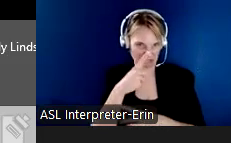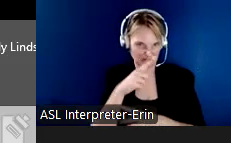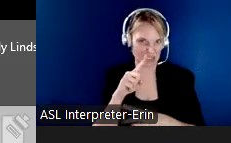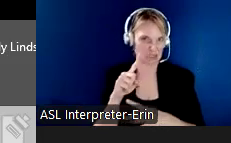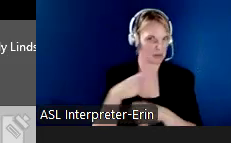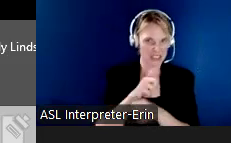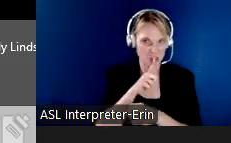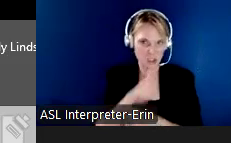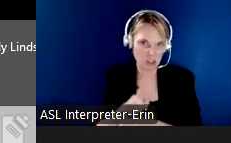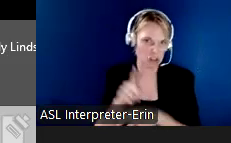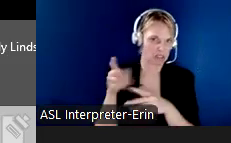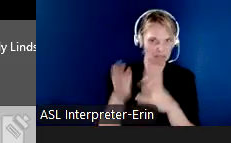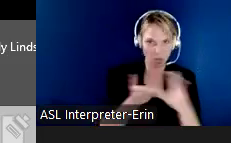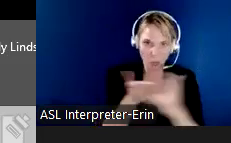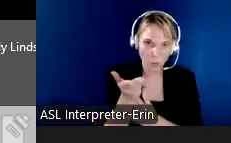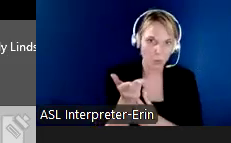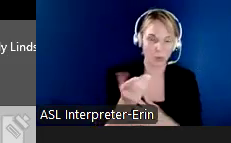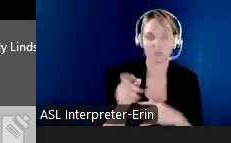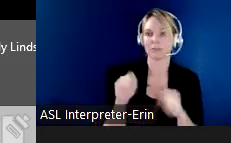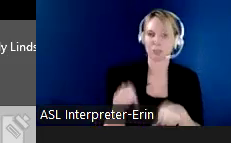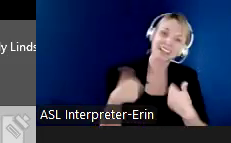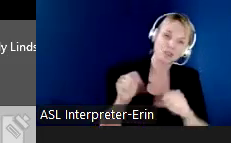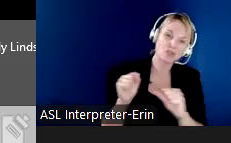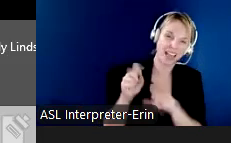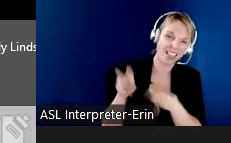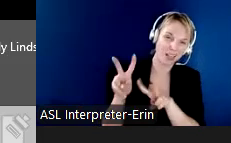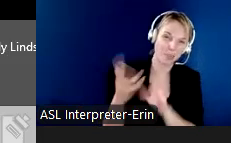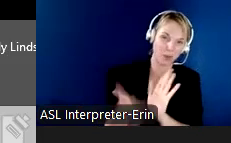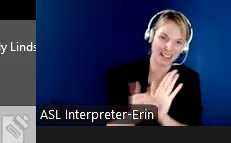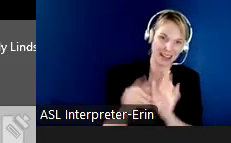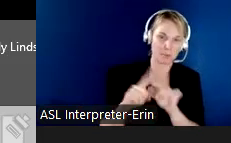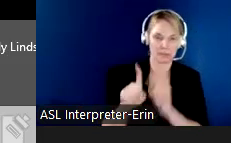can also just try uploading it again, but you should be getting that notification.